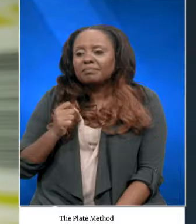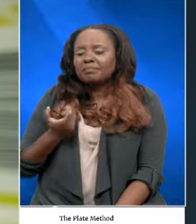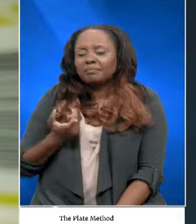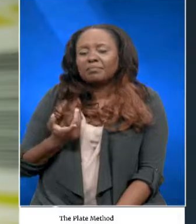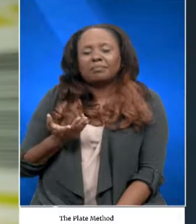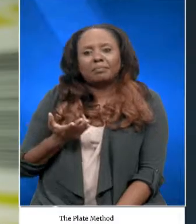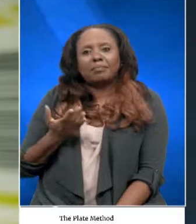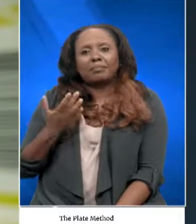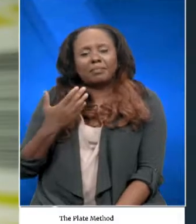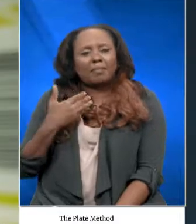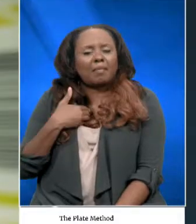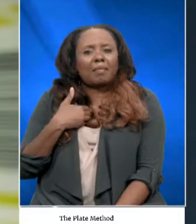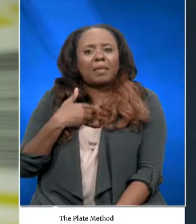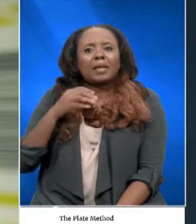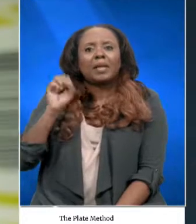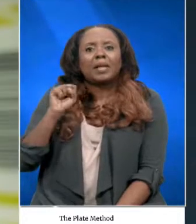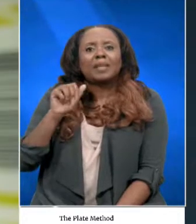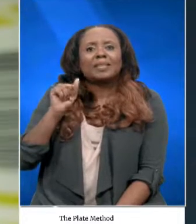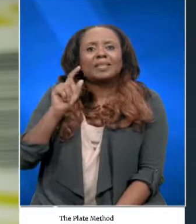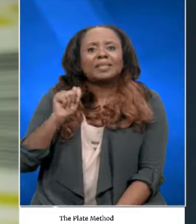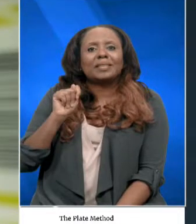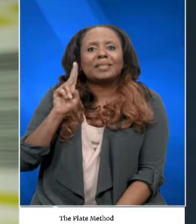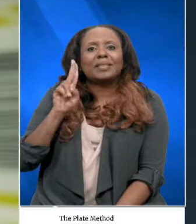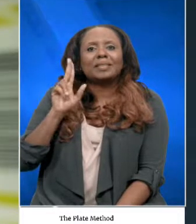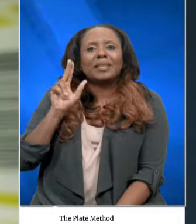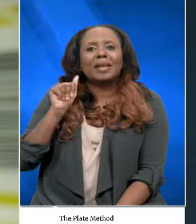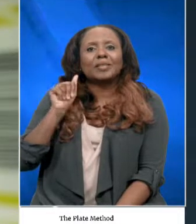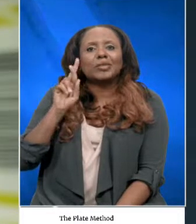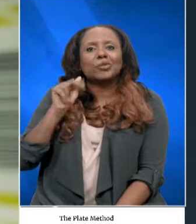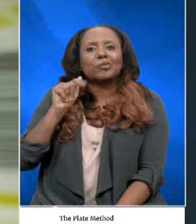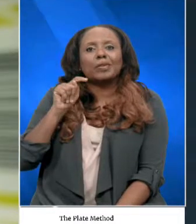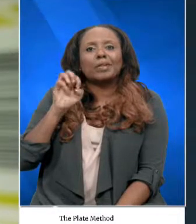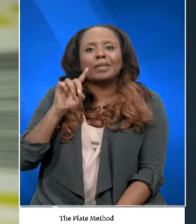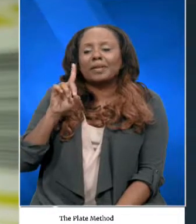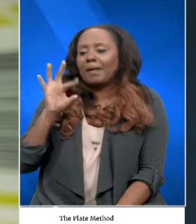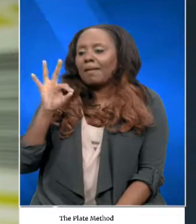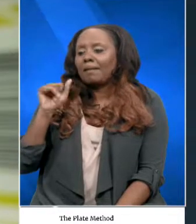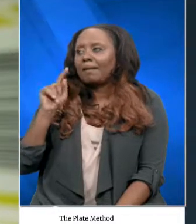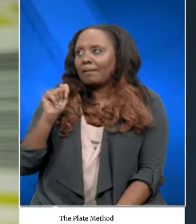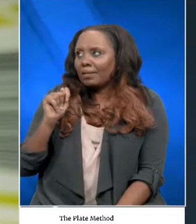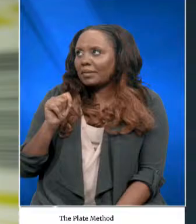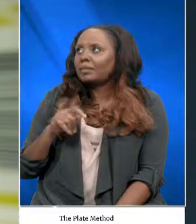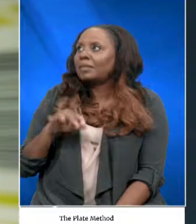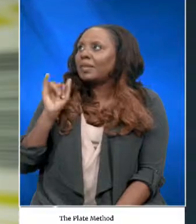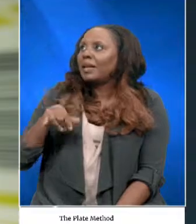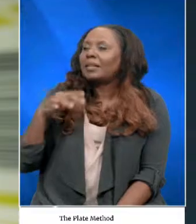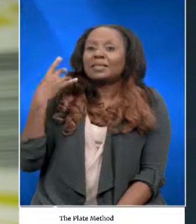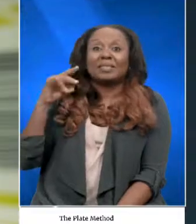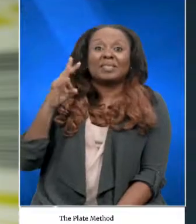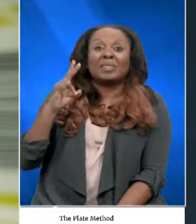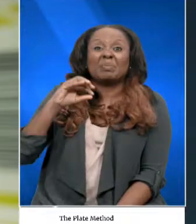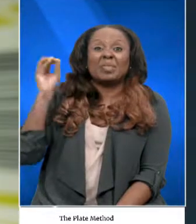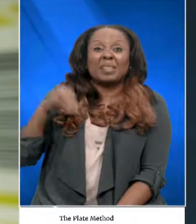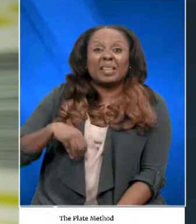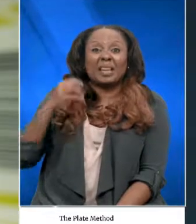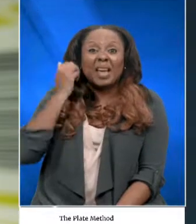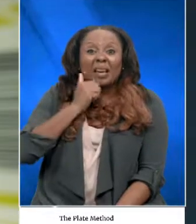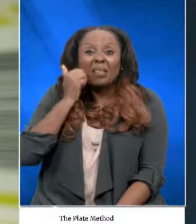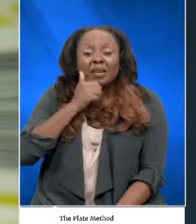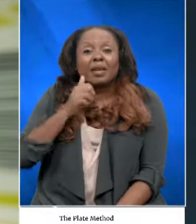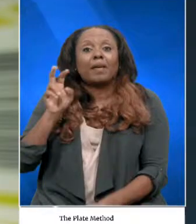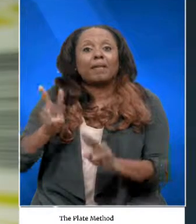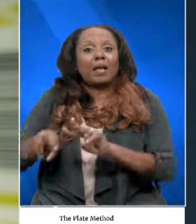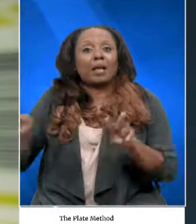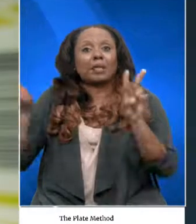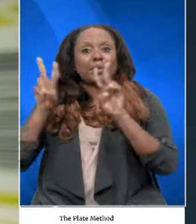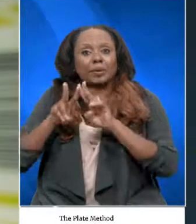fat at 22. The total fat, it makes up about 17% of the daily value, and the saturated fat makes up about